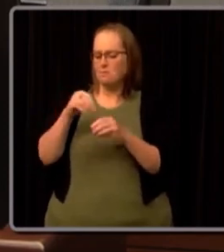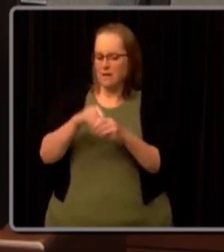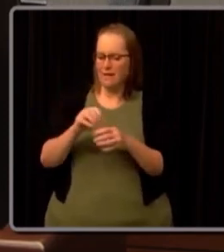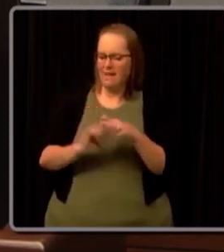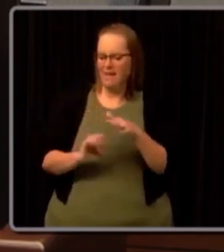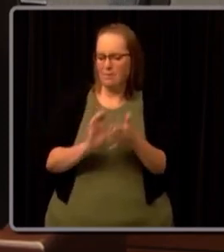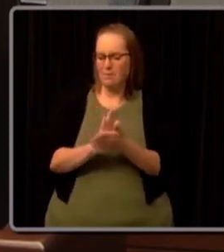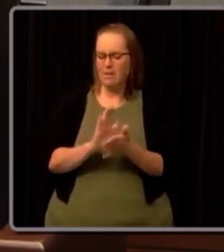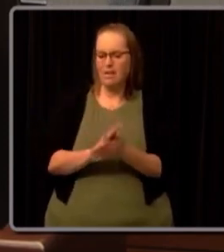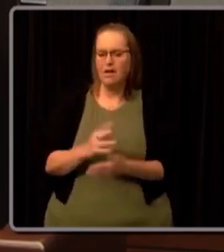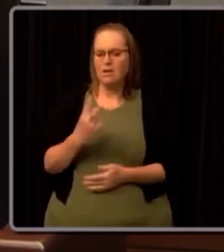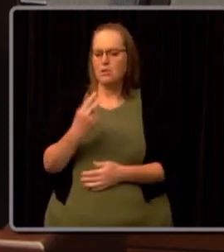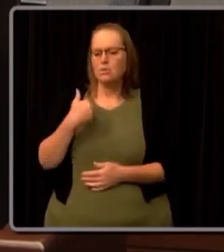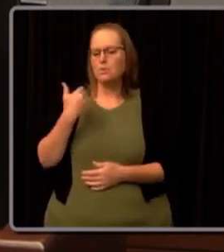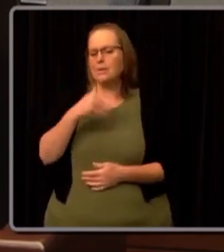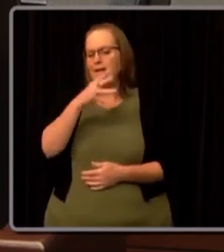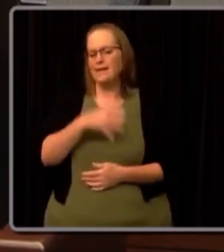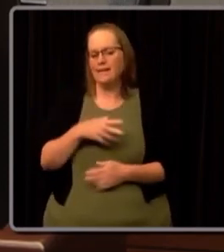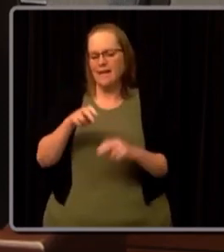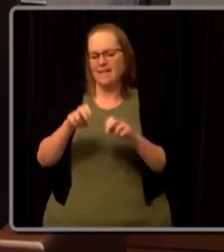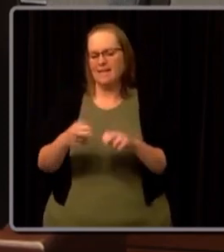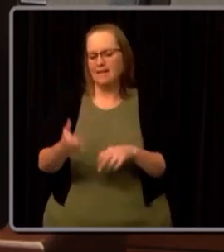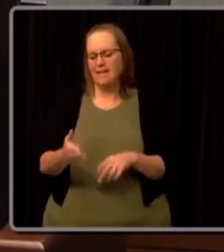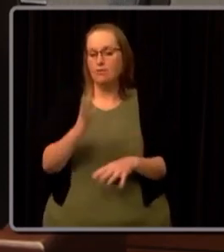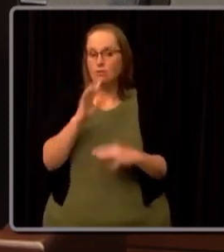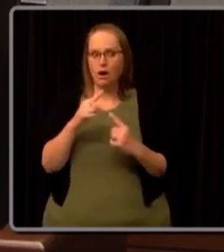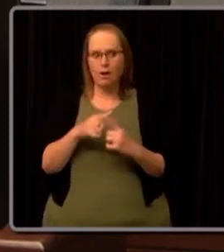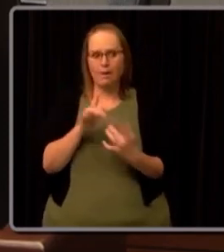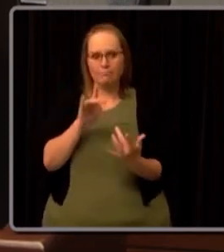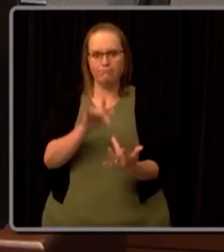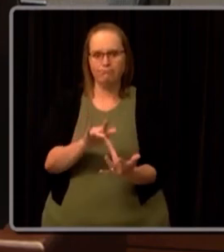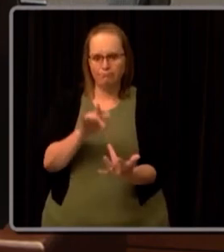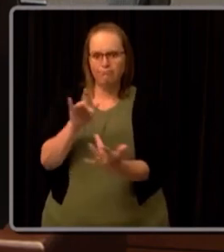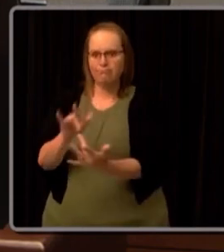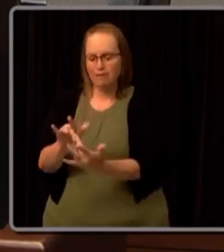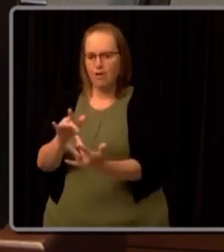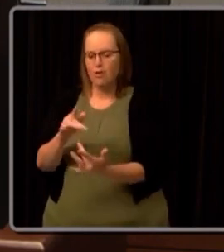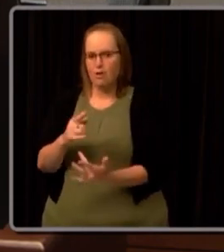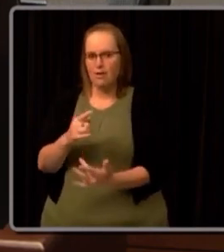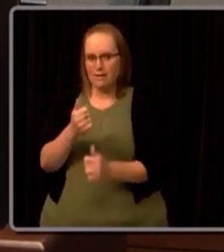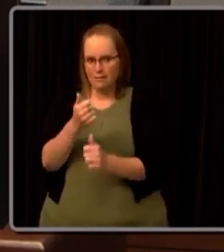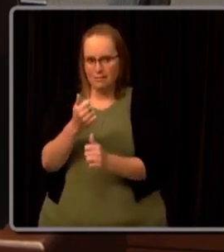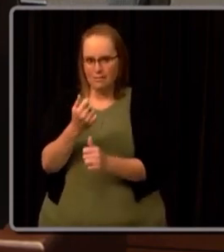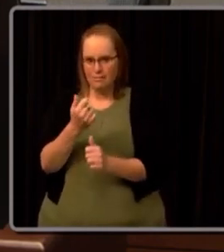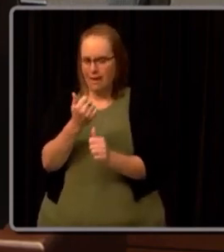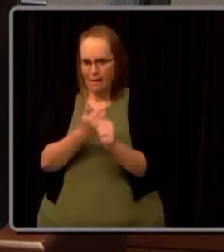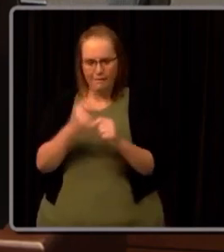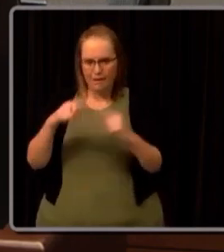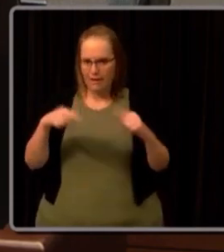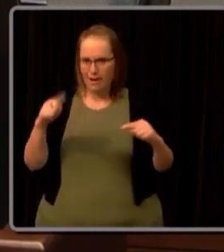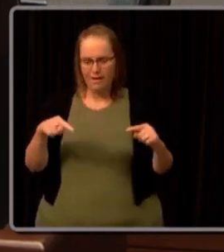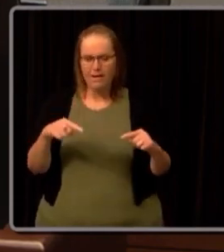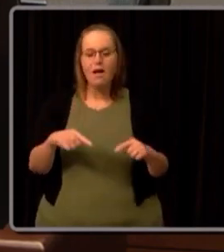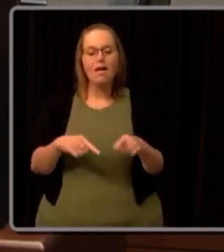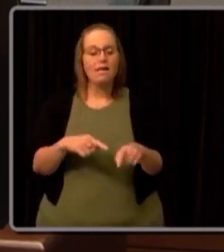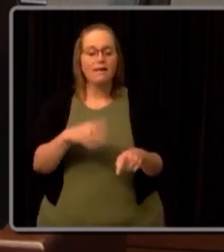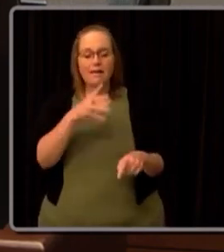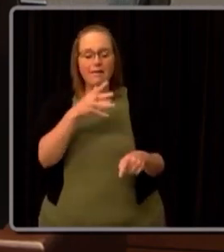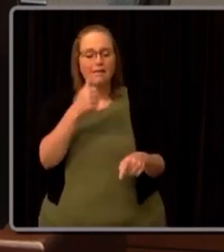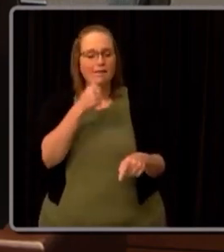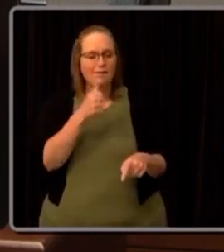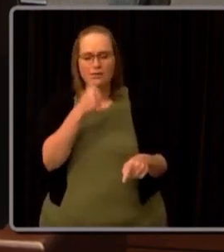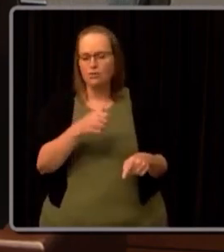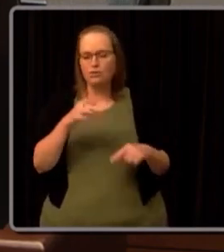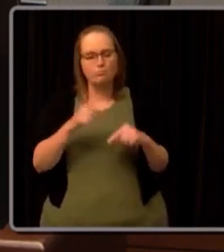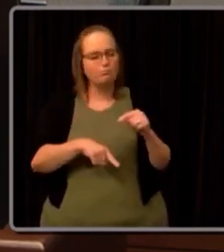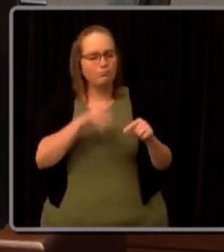You talk about hitting every type of learner. And the young lady could not speak English. Spanish speaking, had only been in the